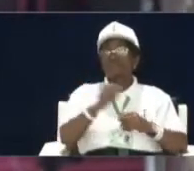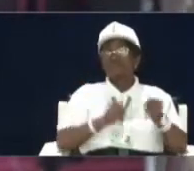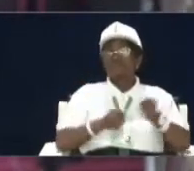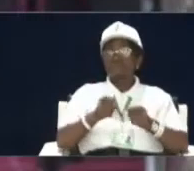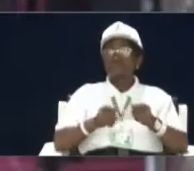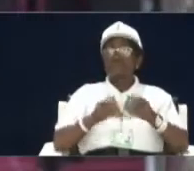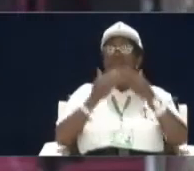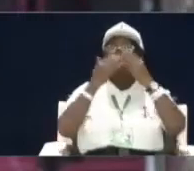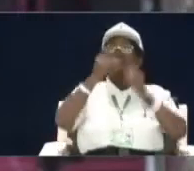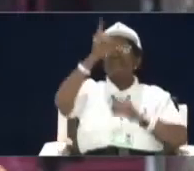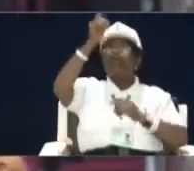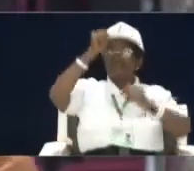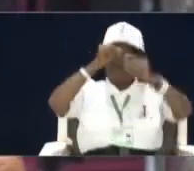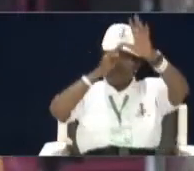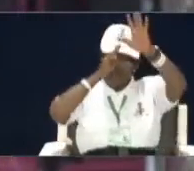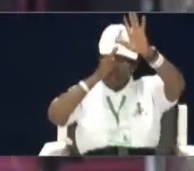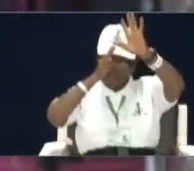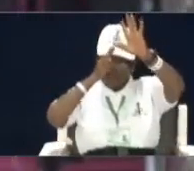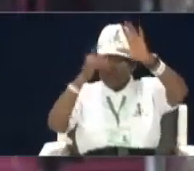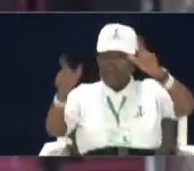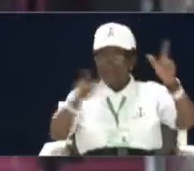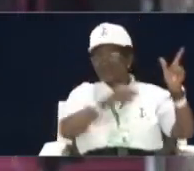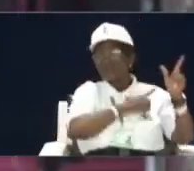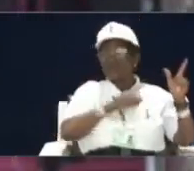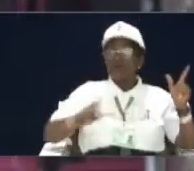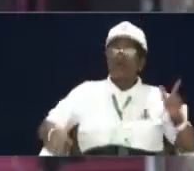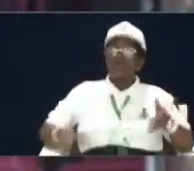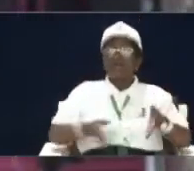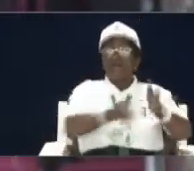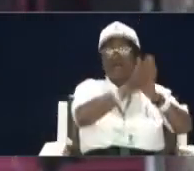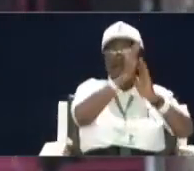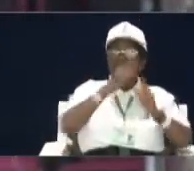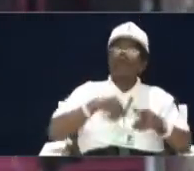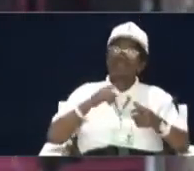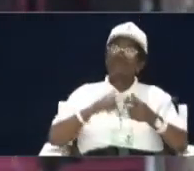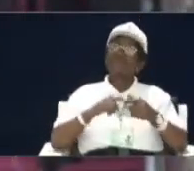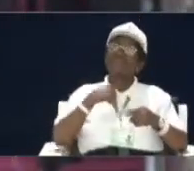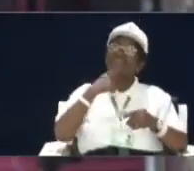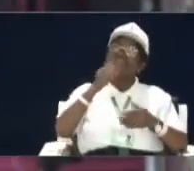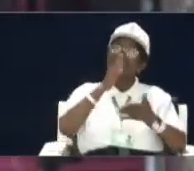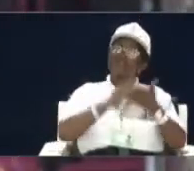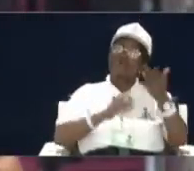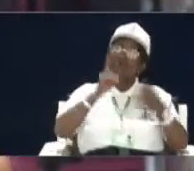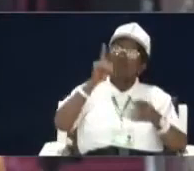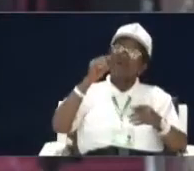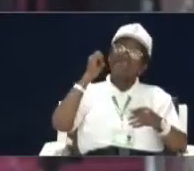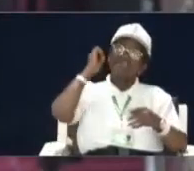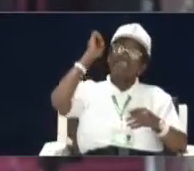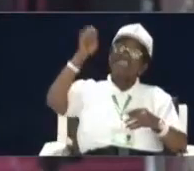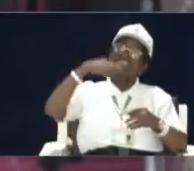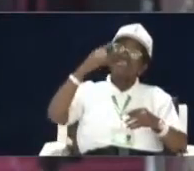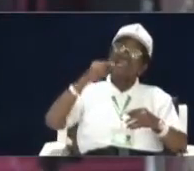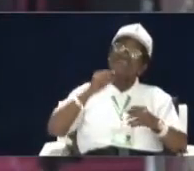Thank you, Father. The Lord asked me to tell someone, he said, very